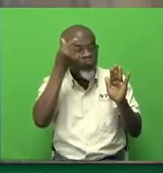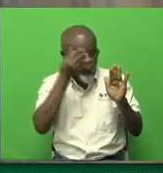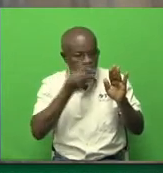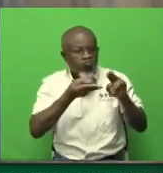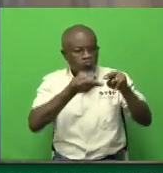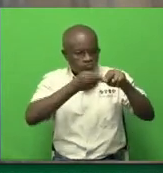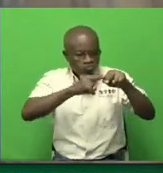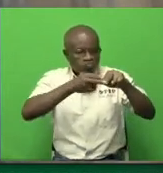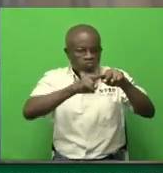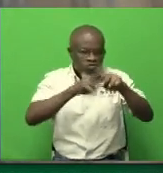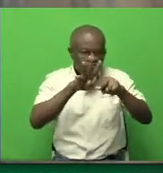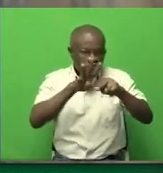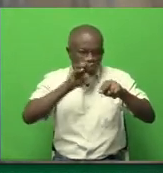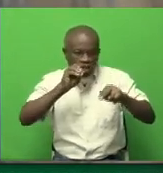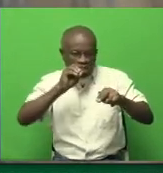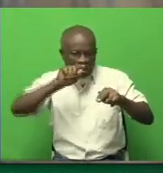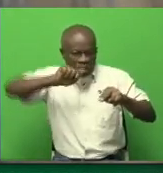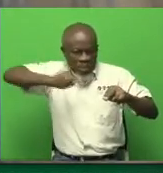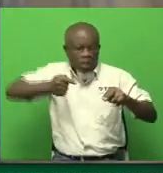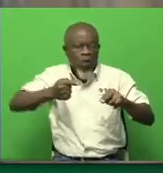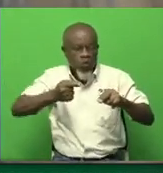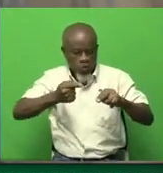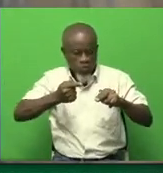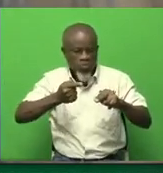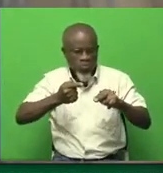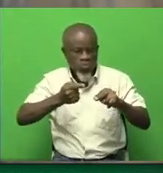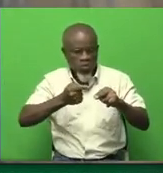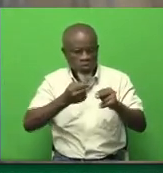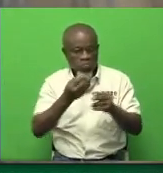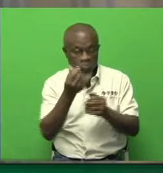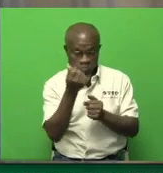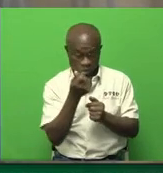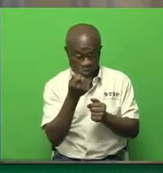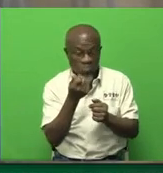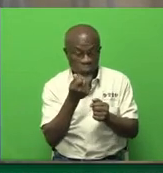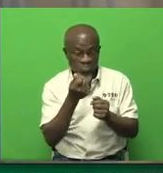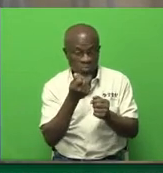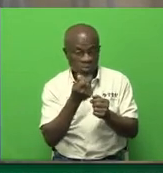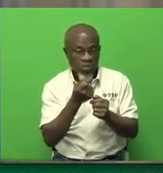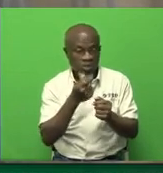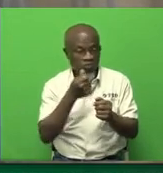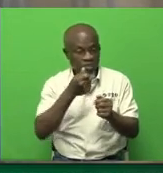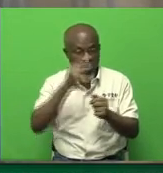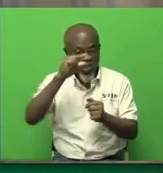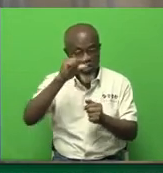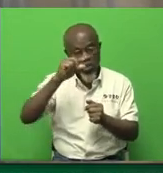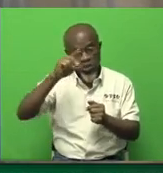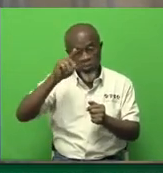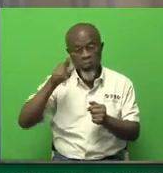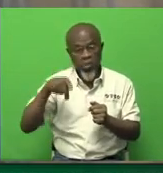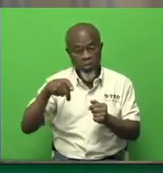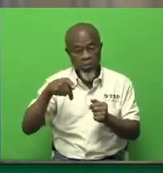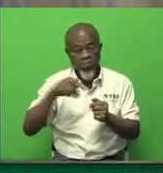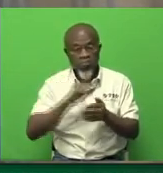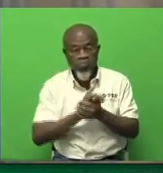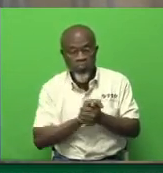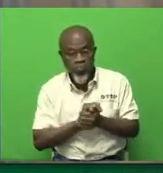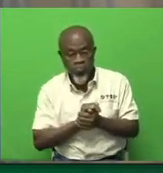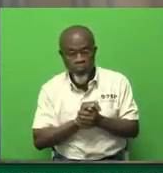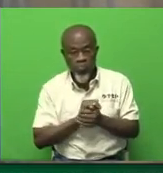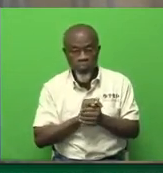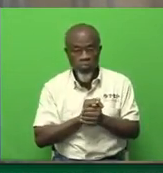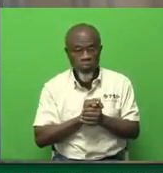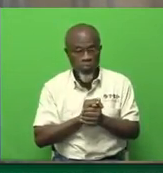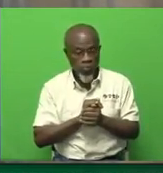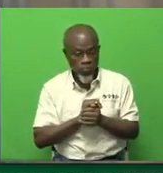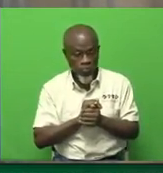forty thousand dollars real GDP per capita was 140 110 dollars during our last